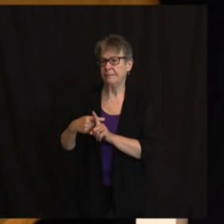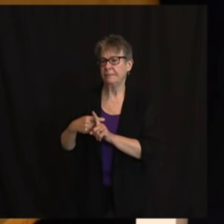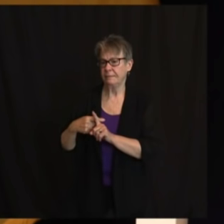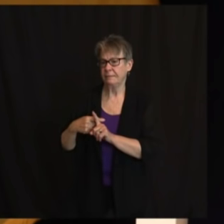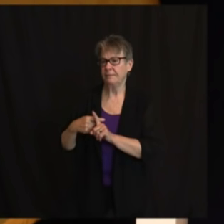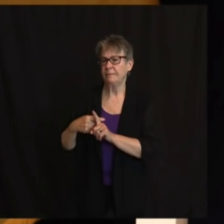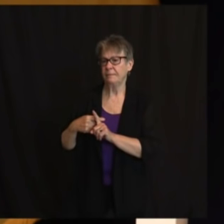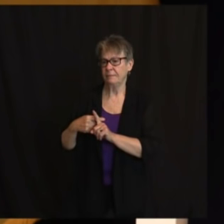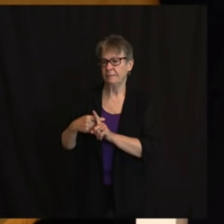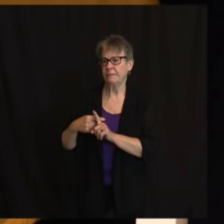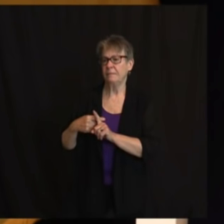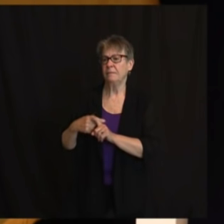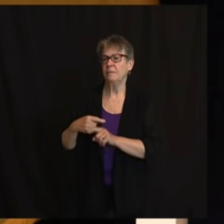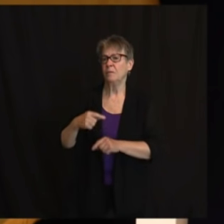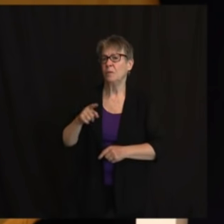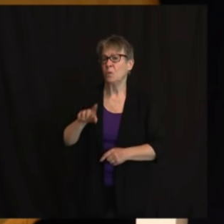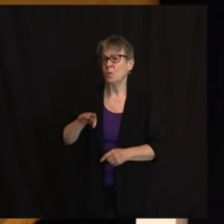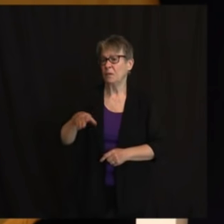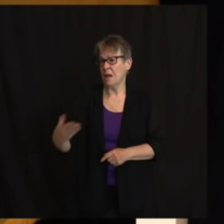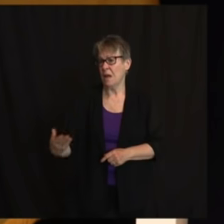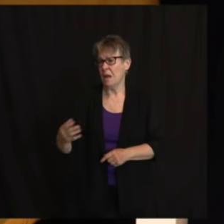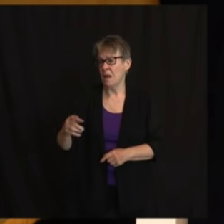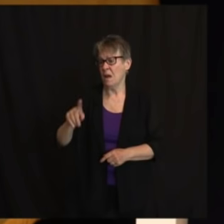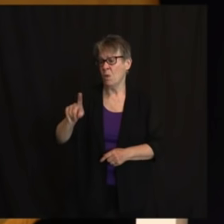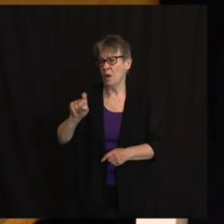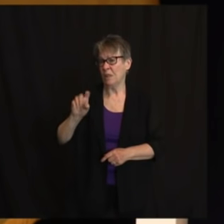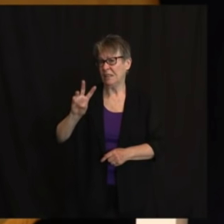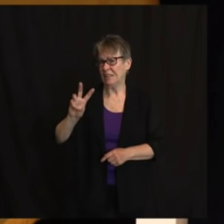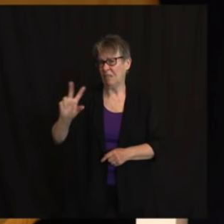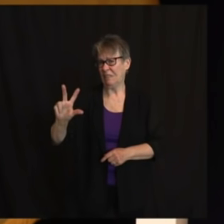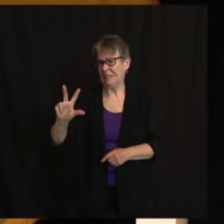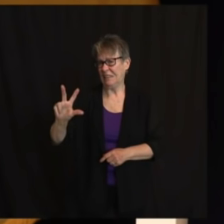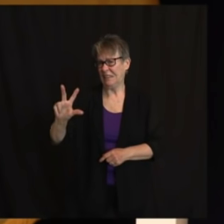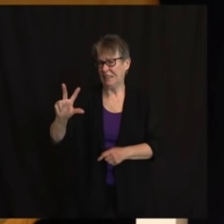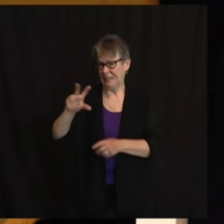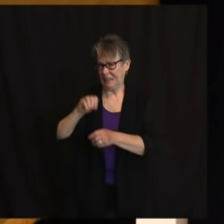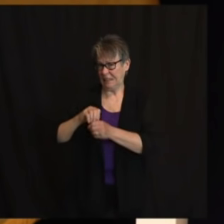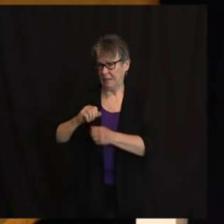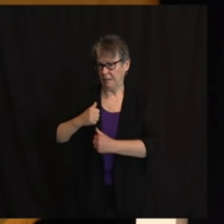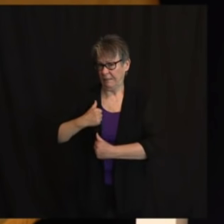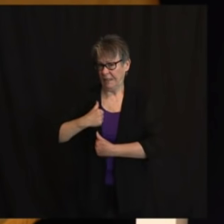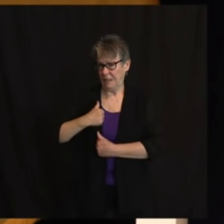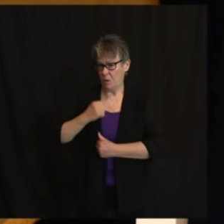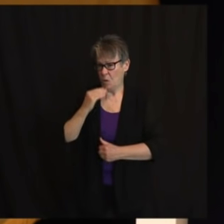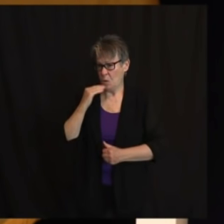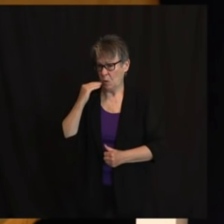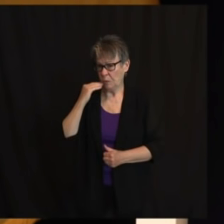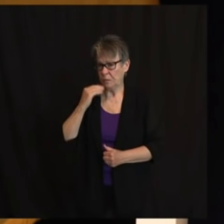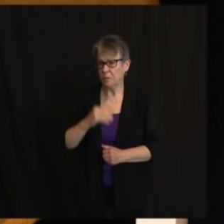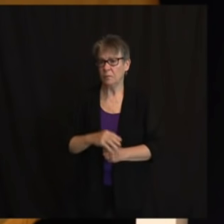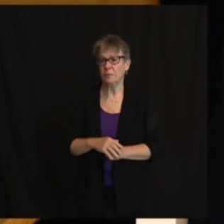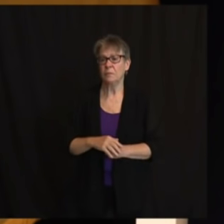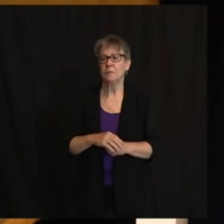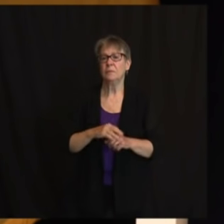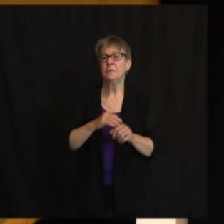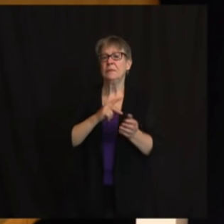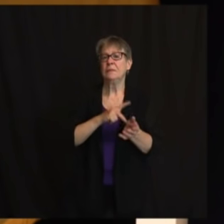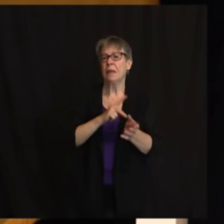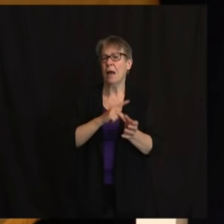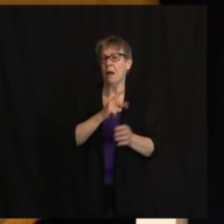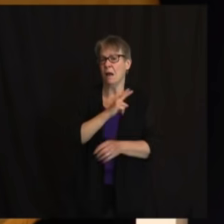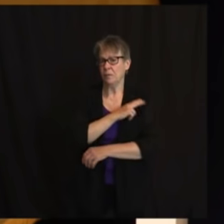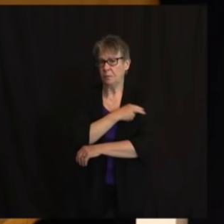of 123 deaths. At our state psychiatric hospitals, with a census of